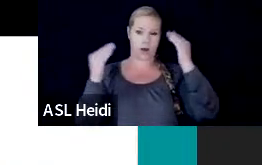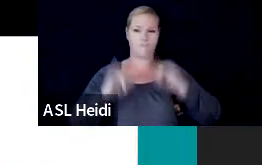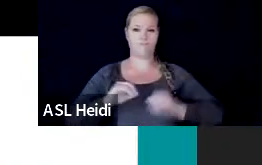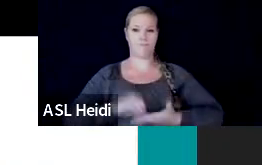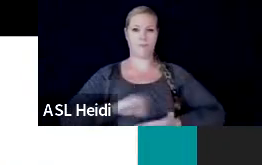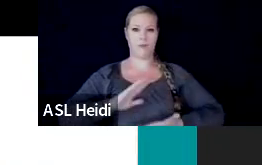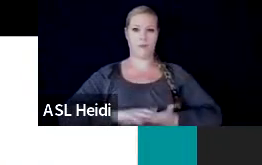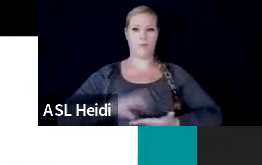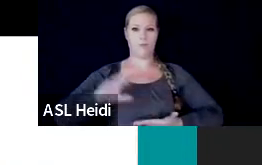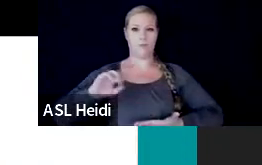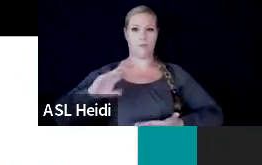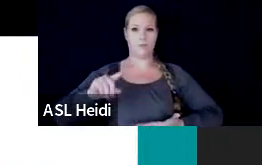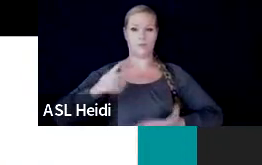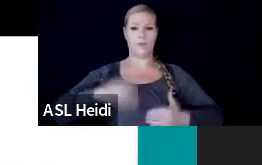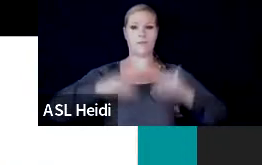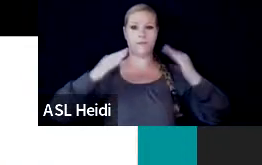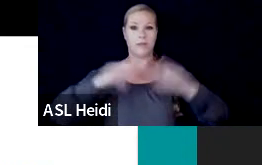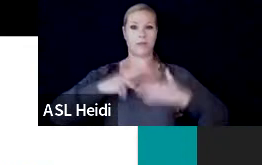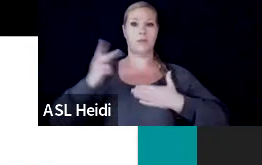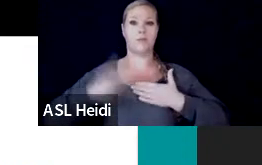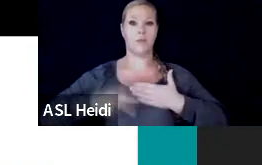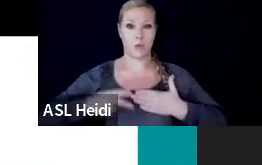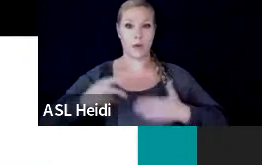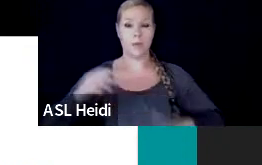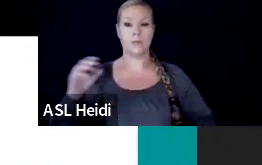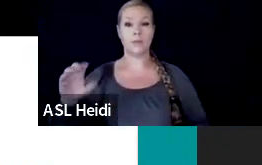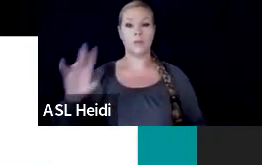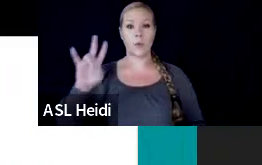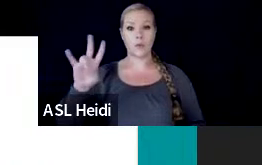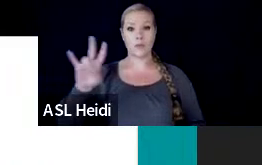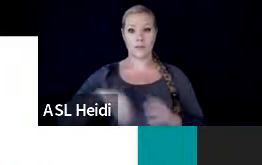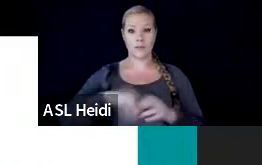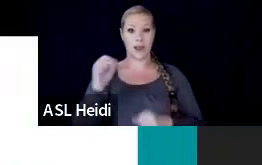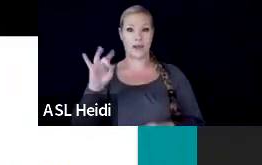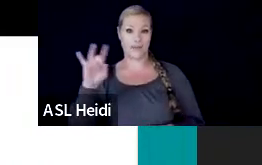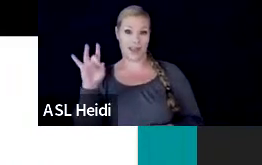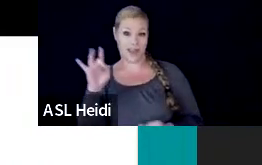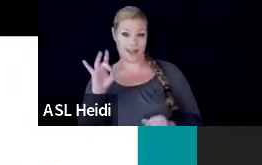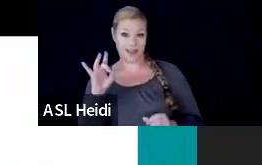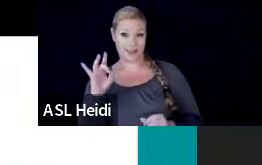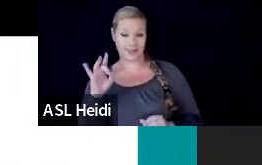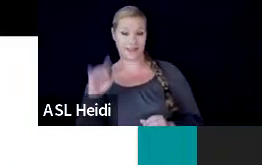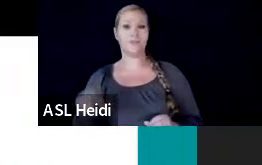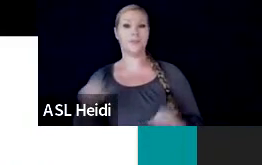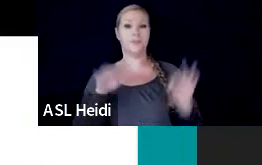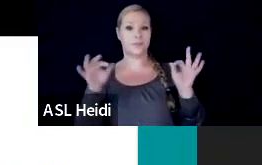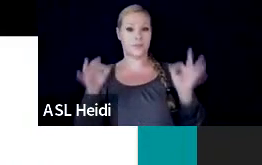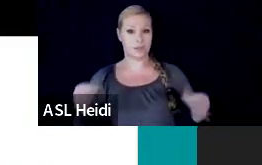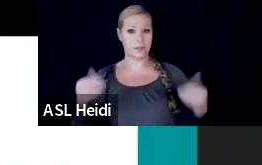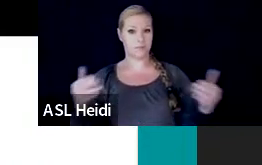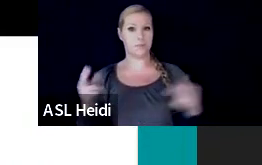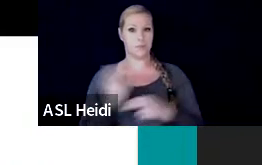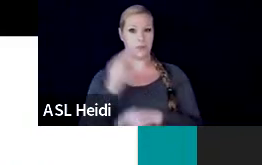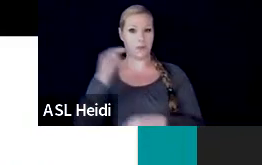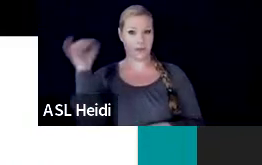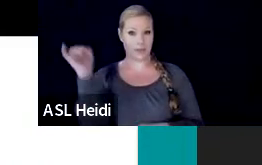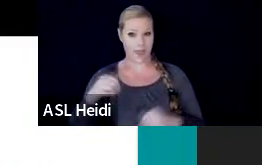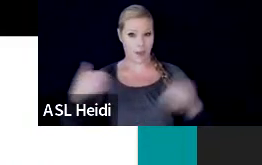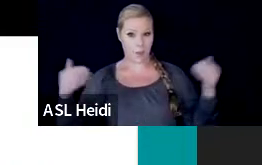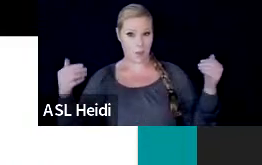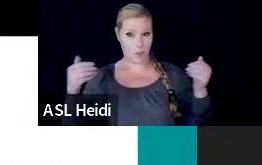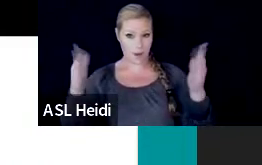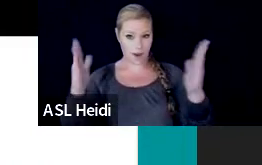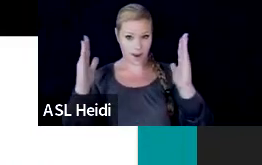advance our program. So 7 out of the 8 partners chose to use that mechanism or tool when